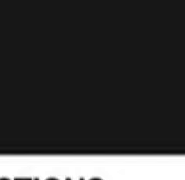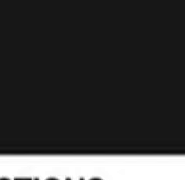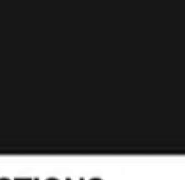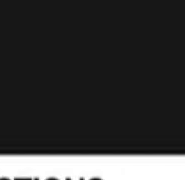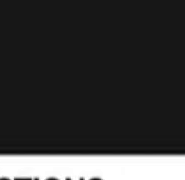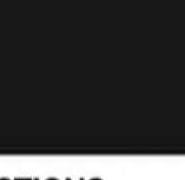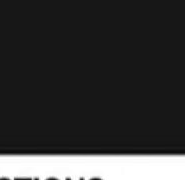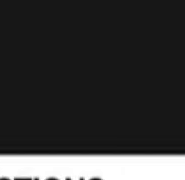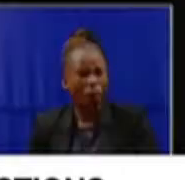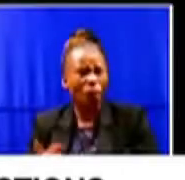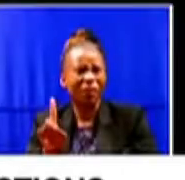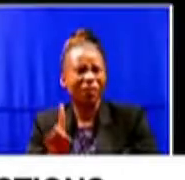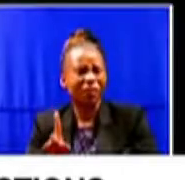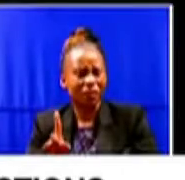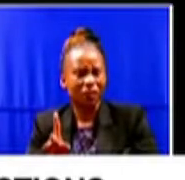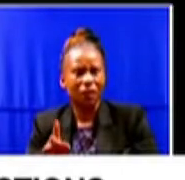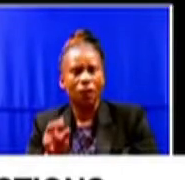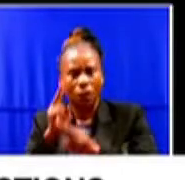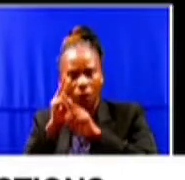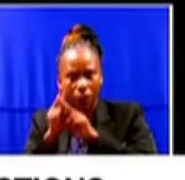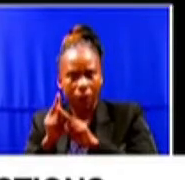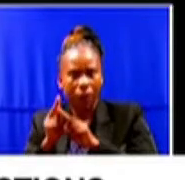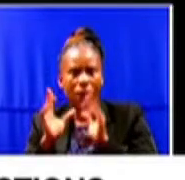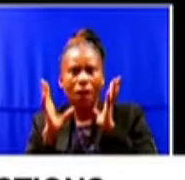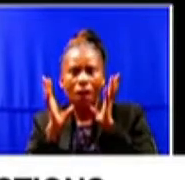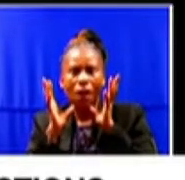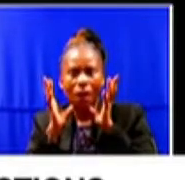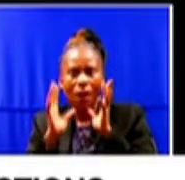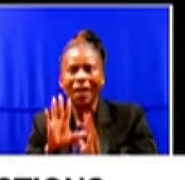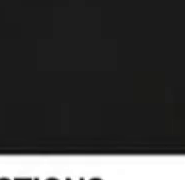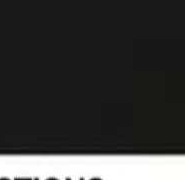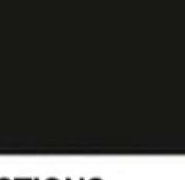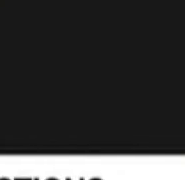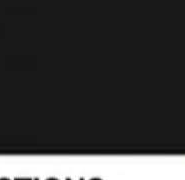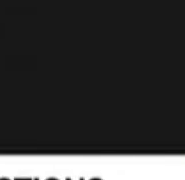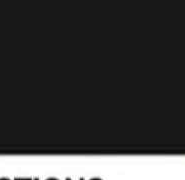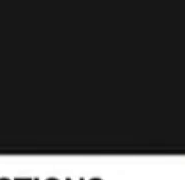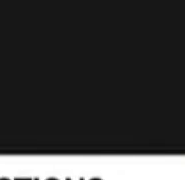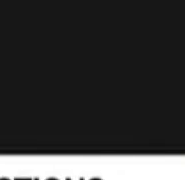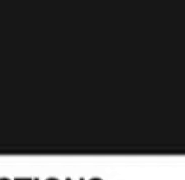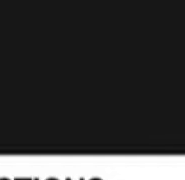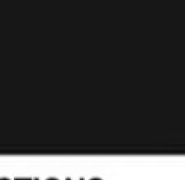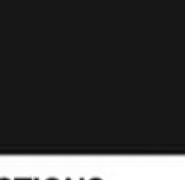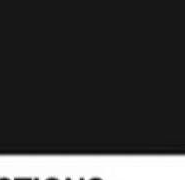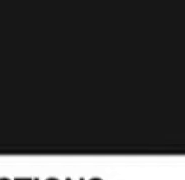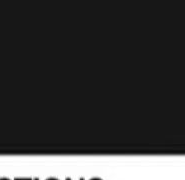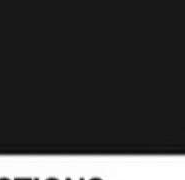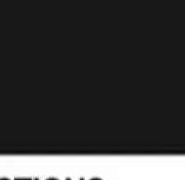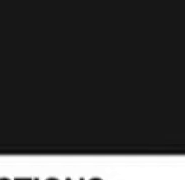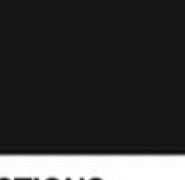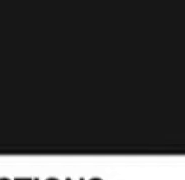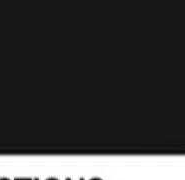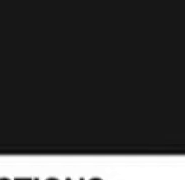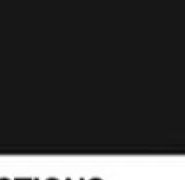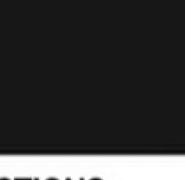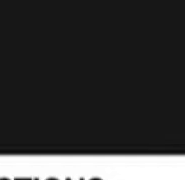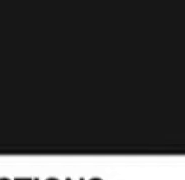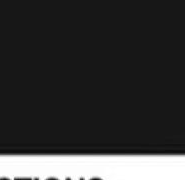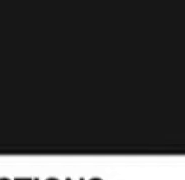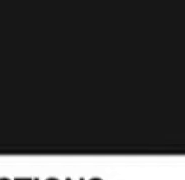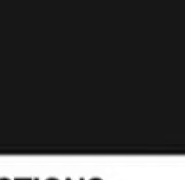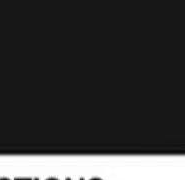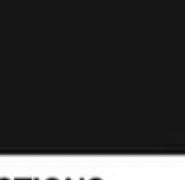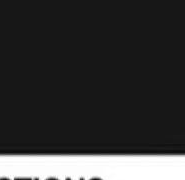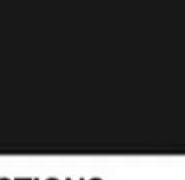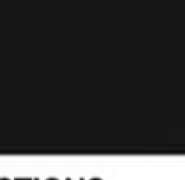Honorable Malema, I'm asking a simple question. I'm asking a question whether they are involved in transactions or